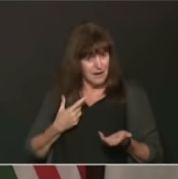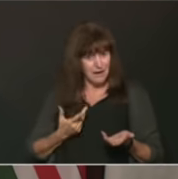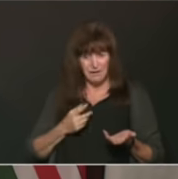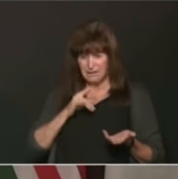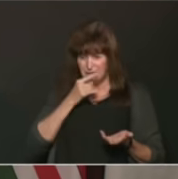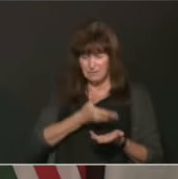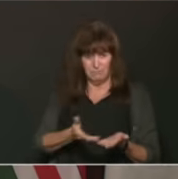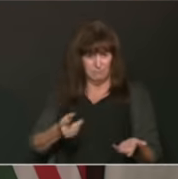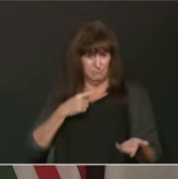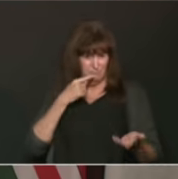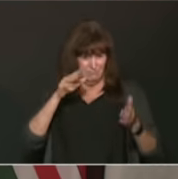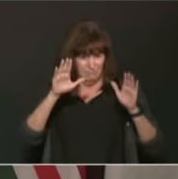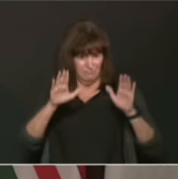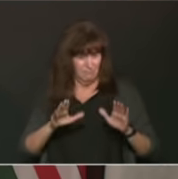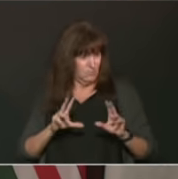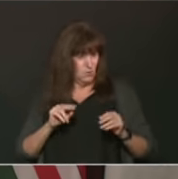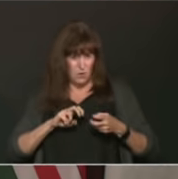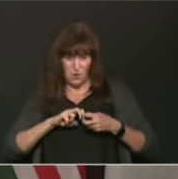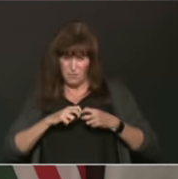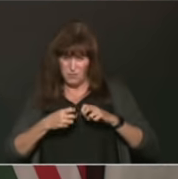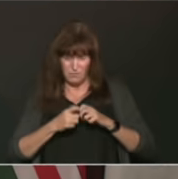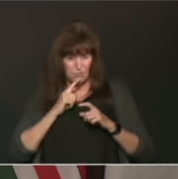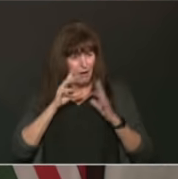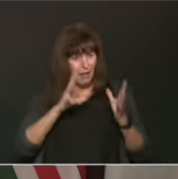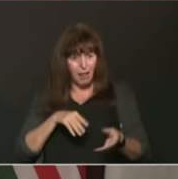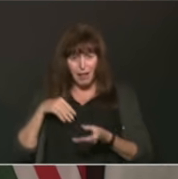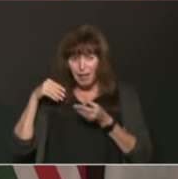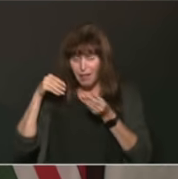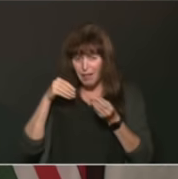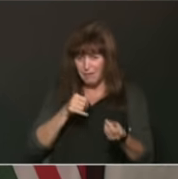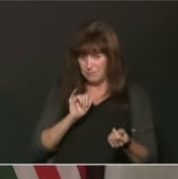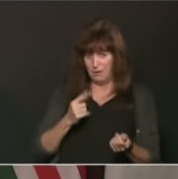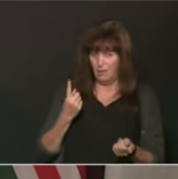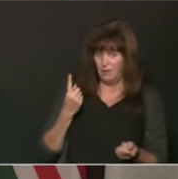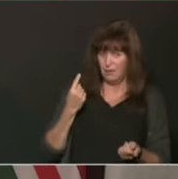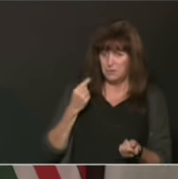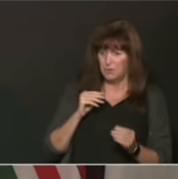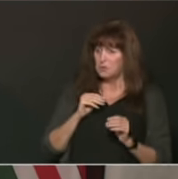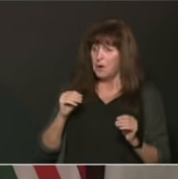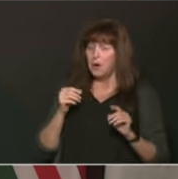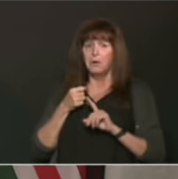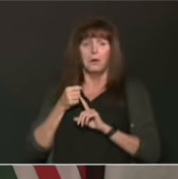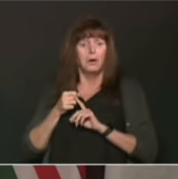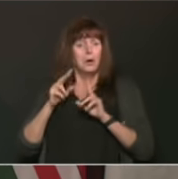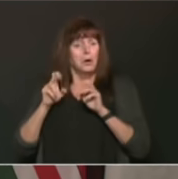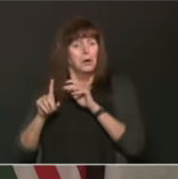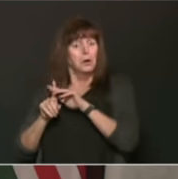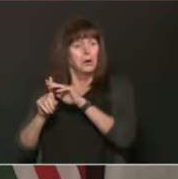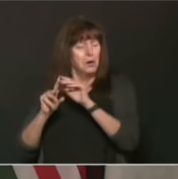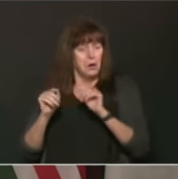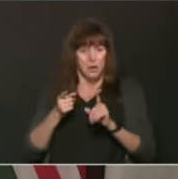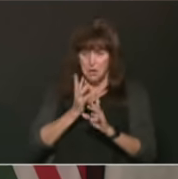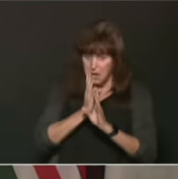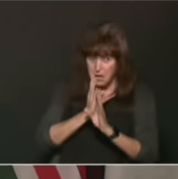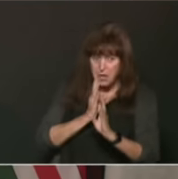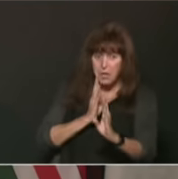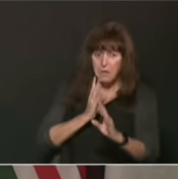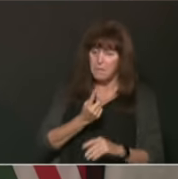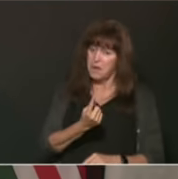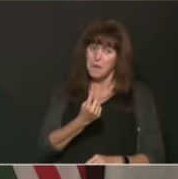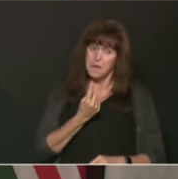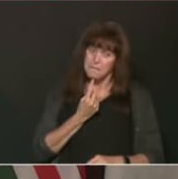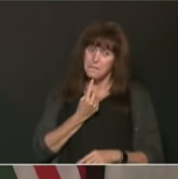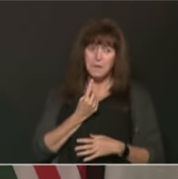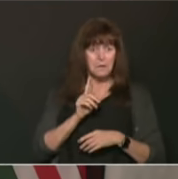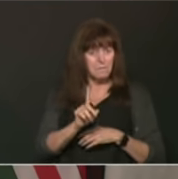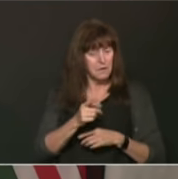without any issues, and the children were all reasonable and lined up appropriately. So I certainly hope across Ontario it goes well